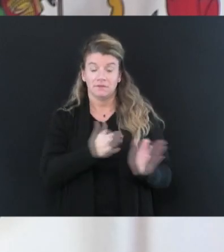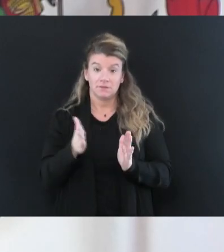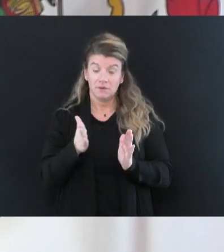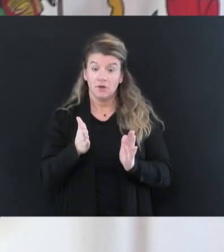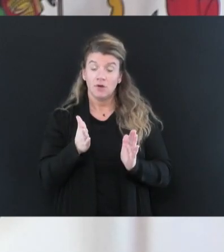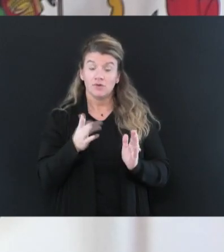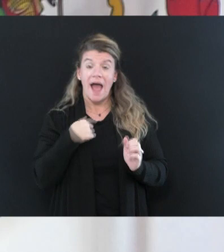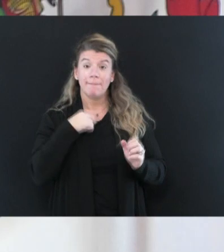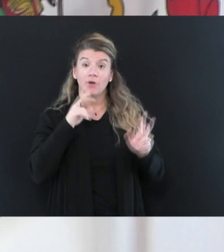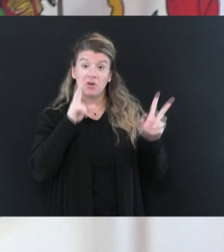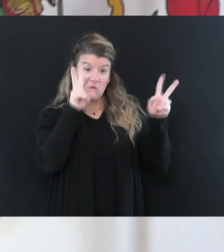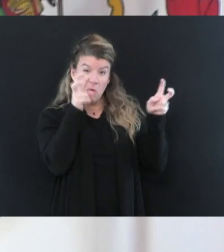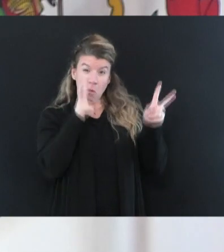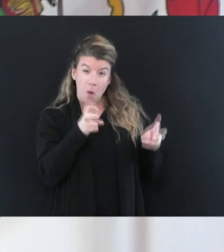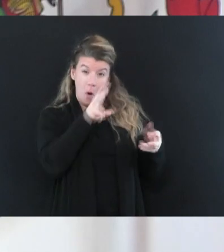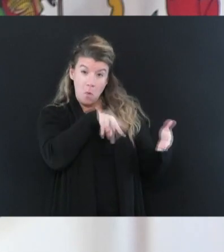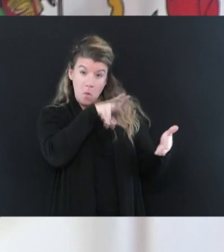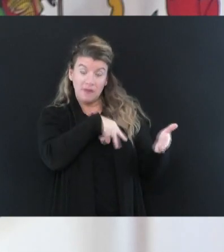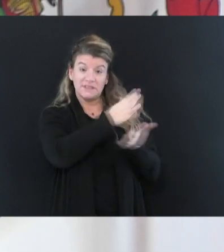second.